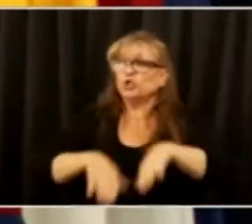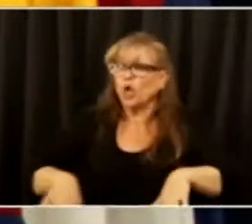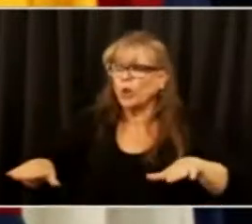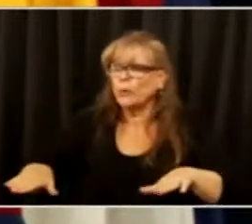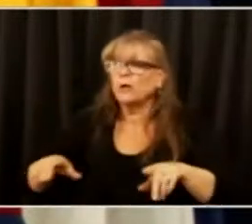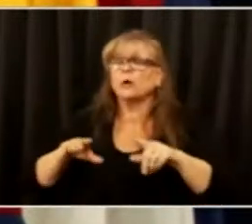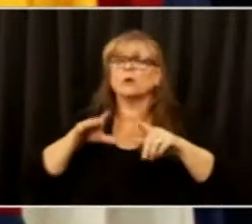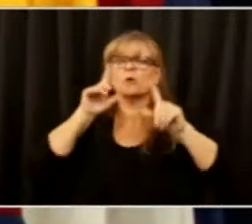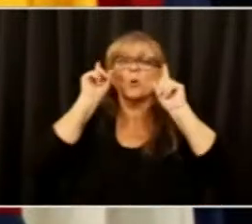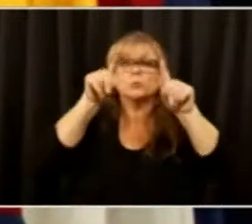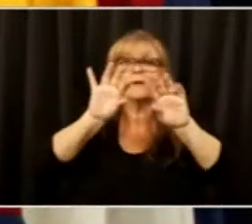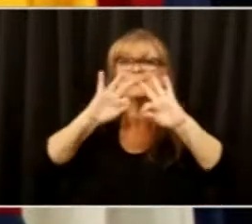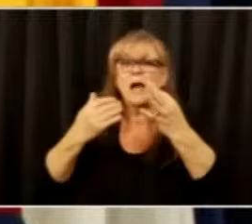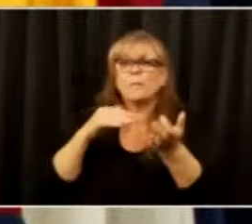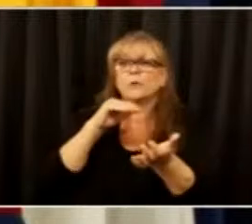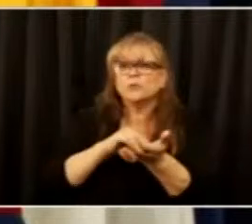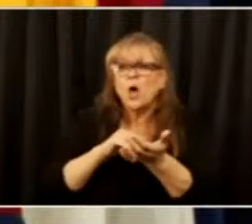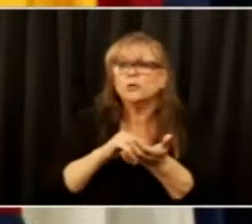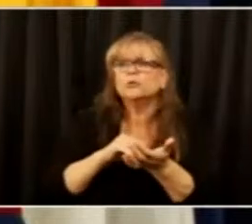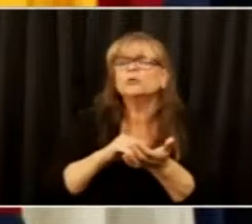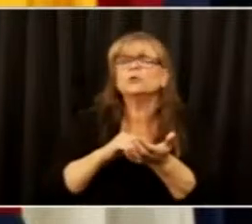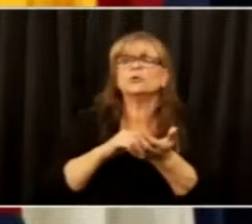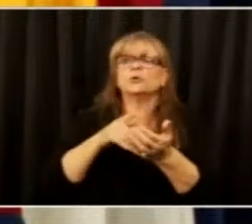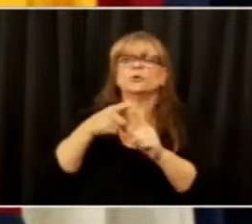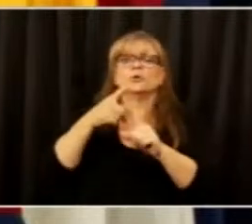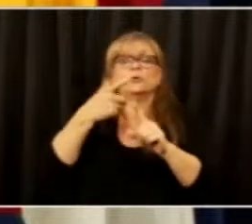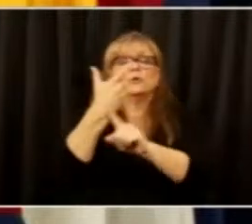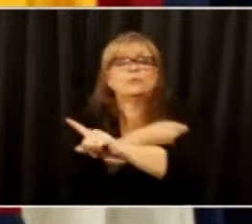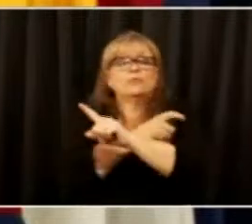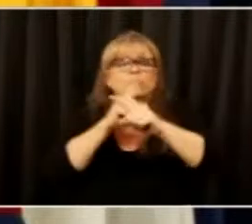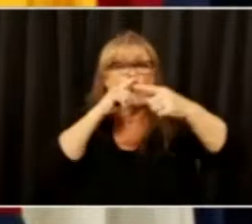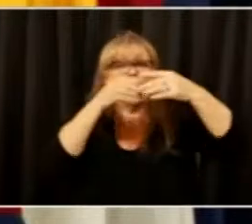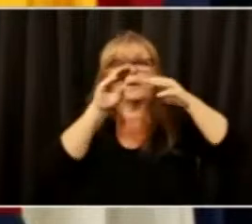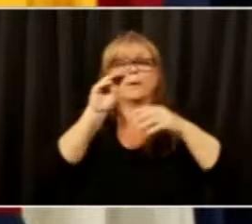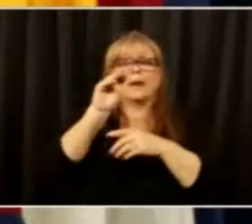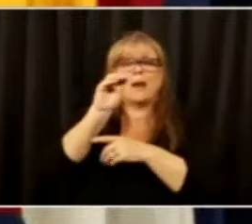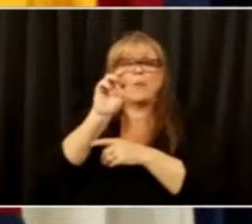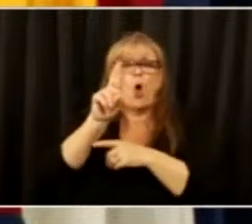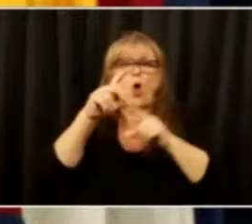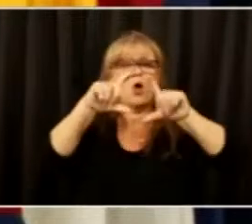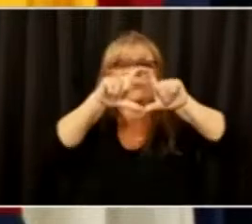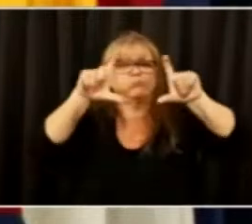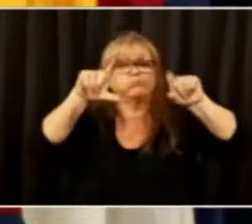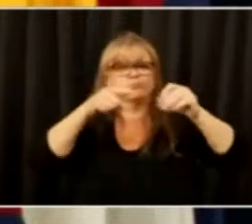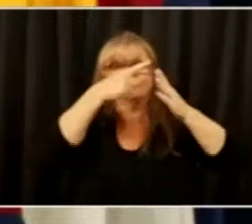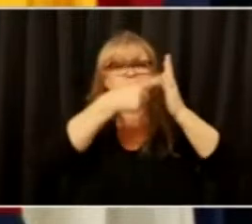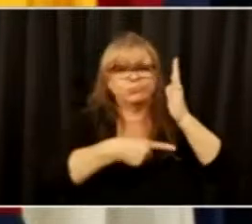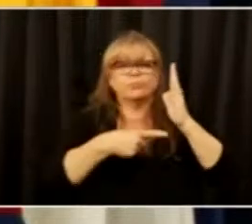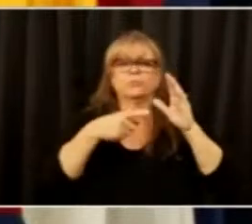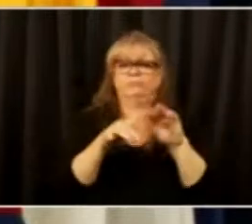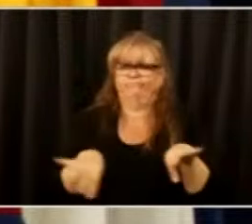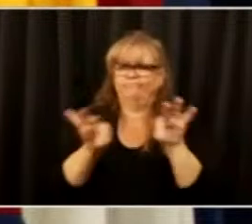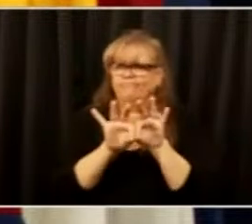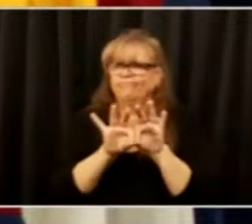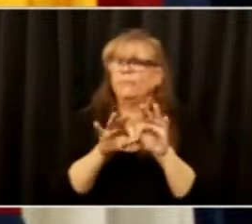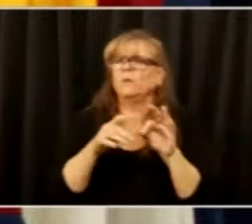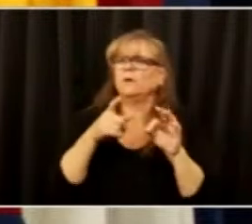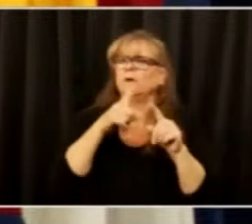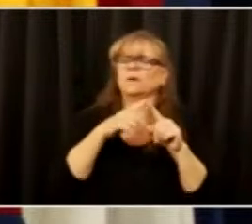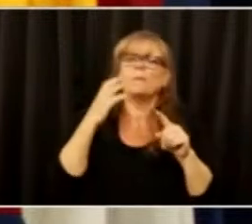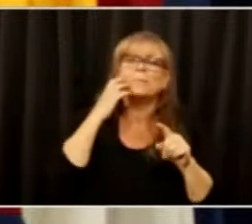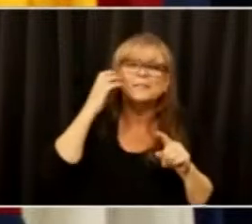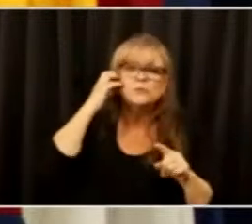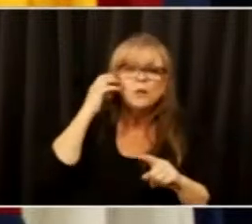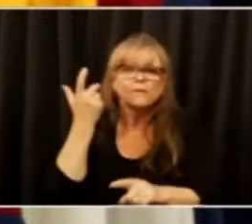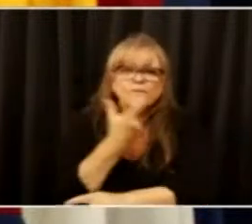is probably the most important shot to get. You know, is there a risk of tetanus and measles? There is, but the risk of COVID-19